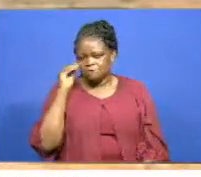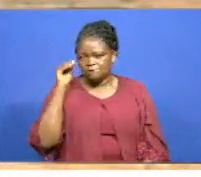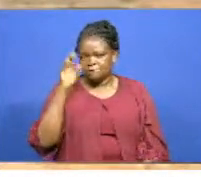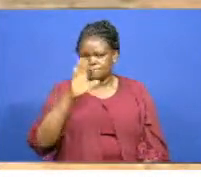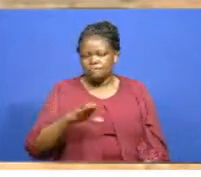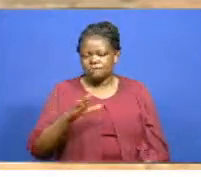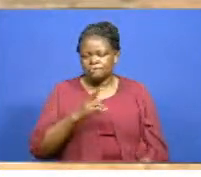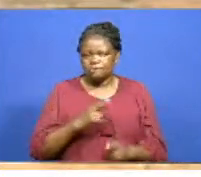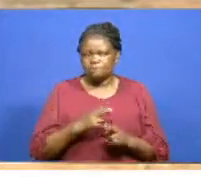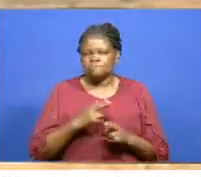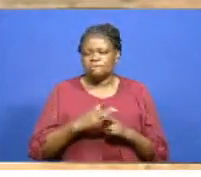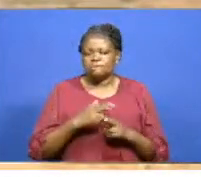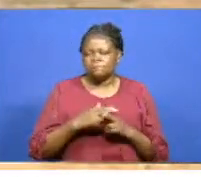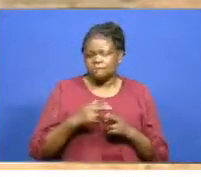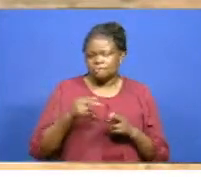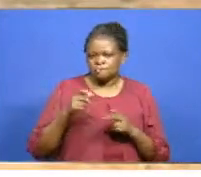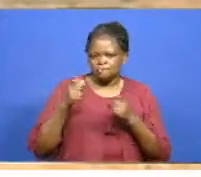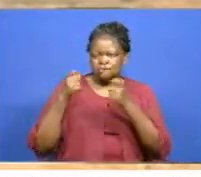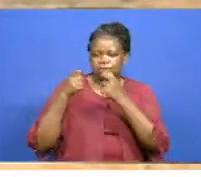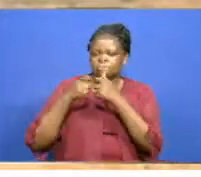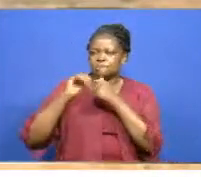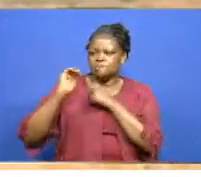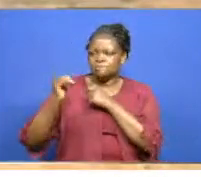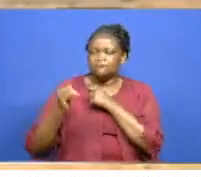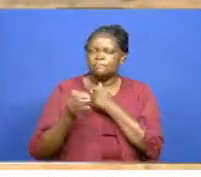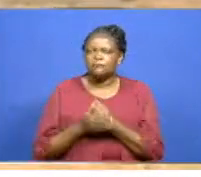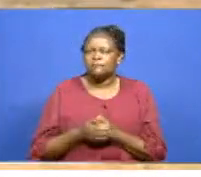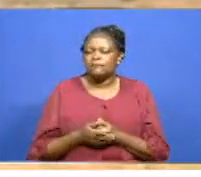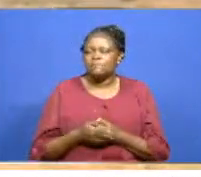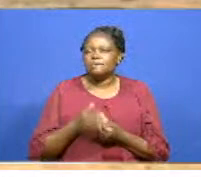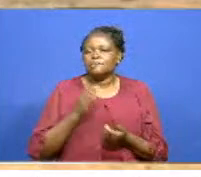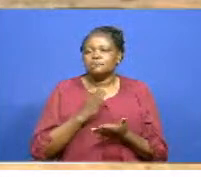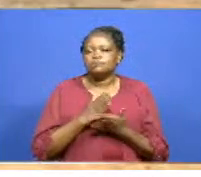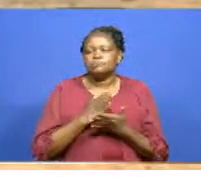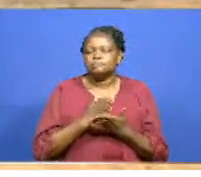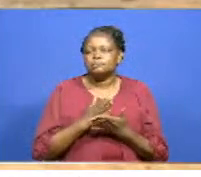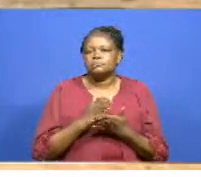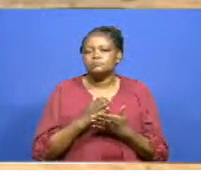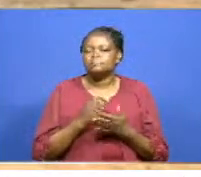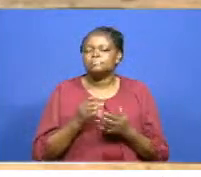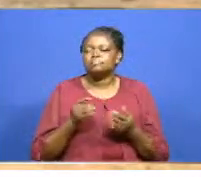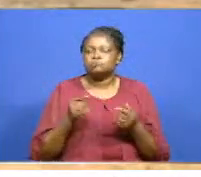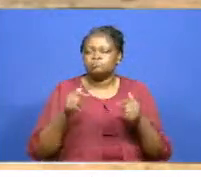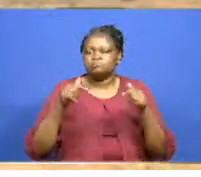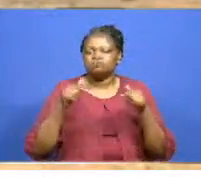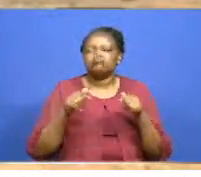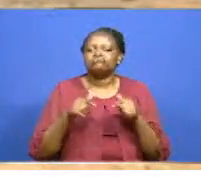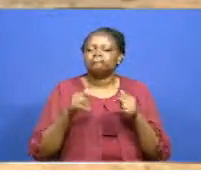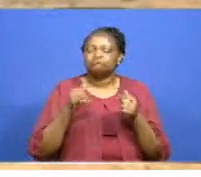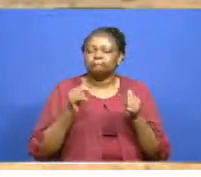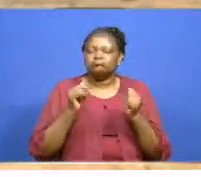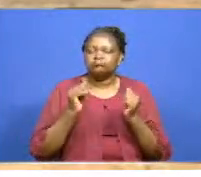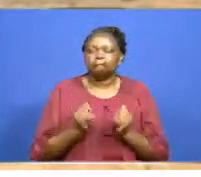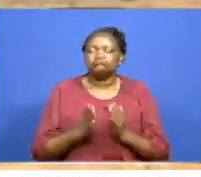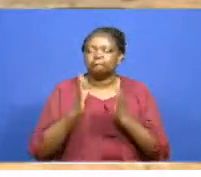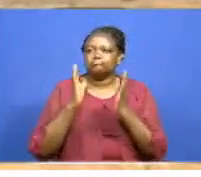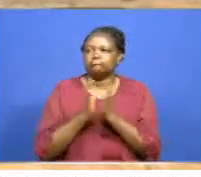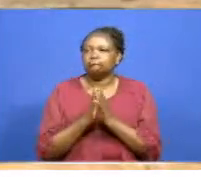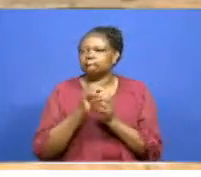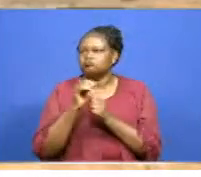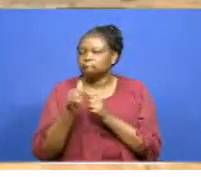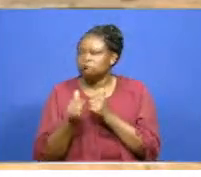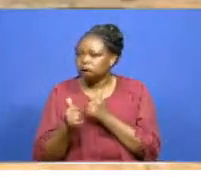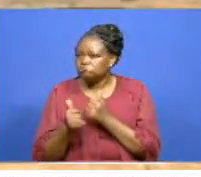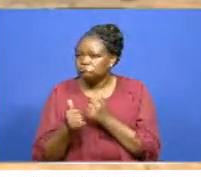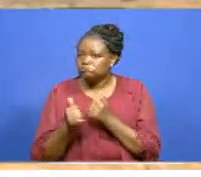Kwale County. Today is the World Wildlife Day, the year 2021. The theme is forestry and livelihood. The